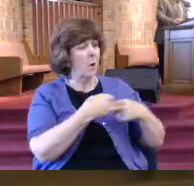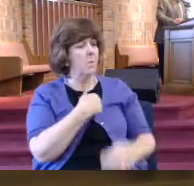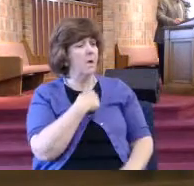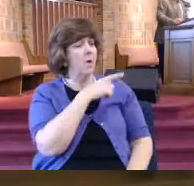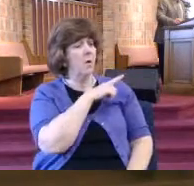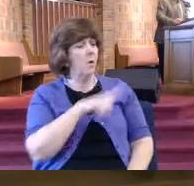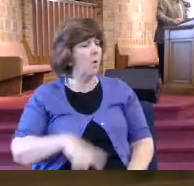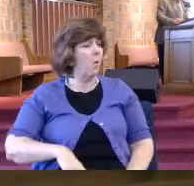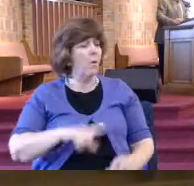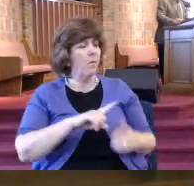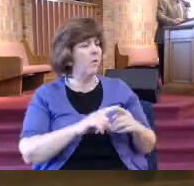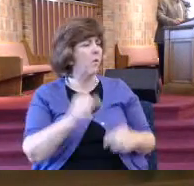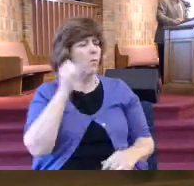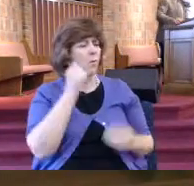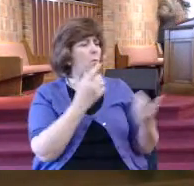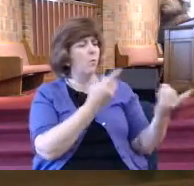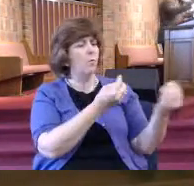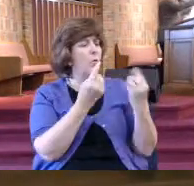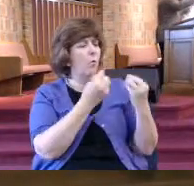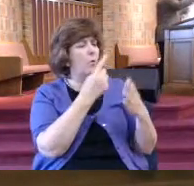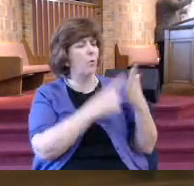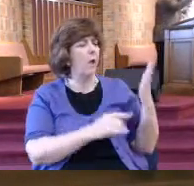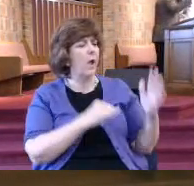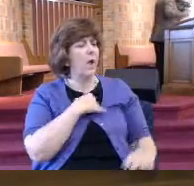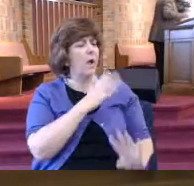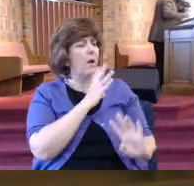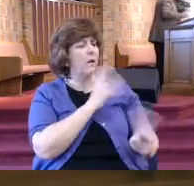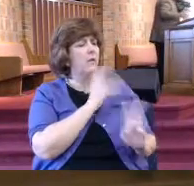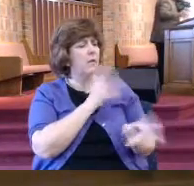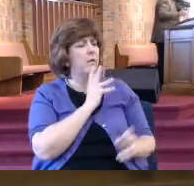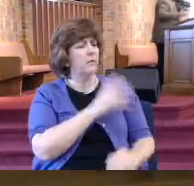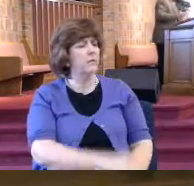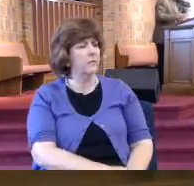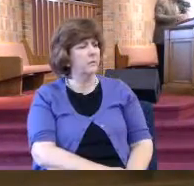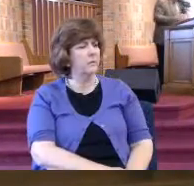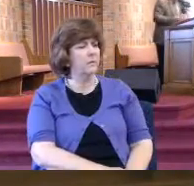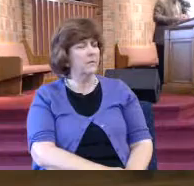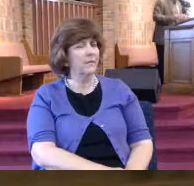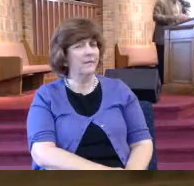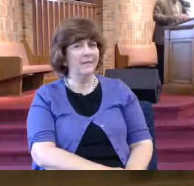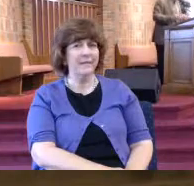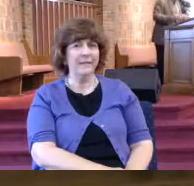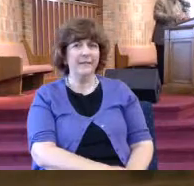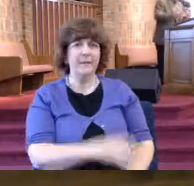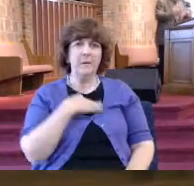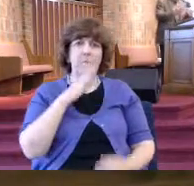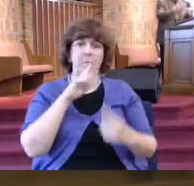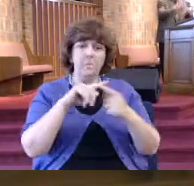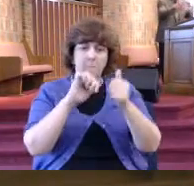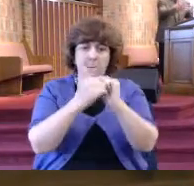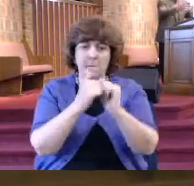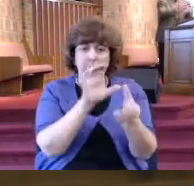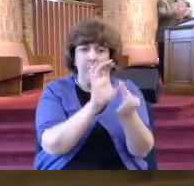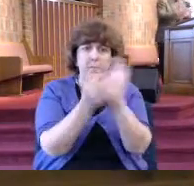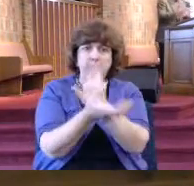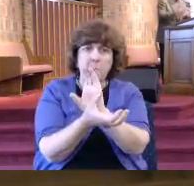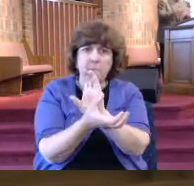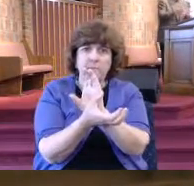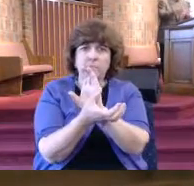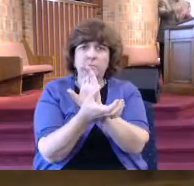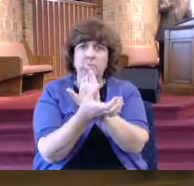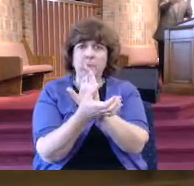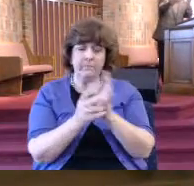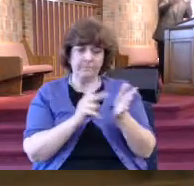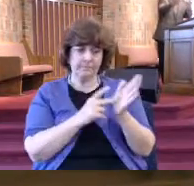things that I say? The process of conversion that we describe with one another is the change